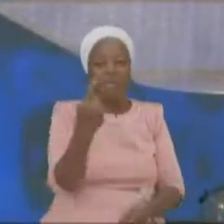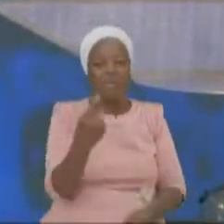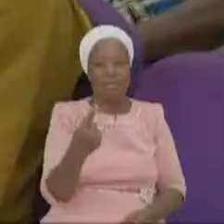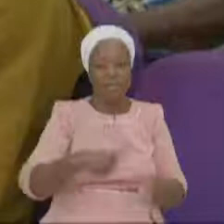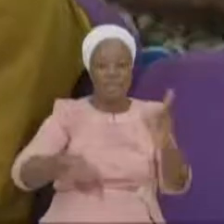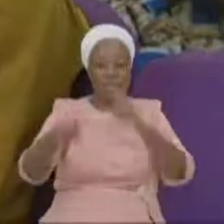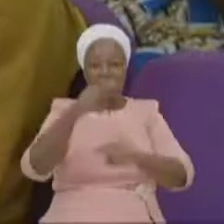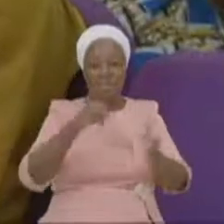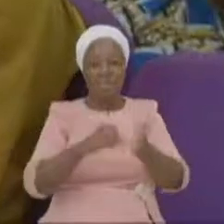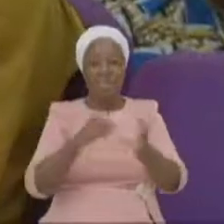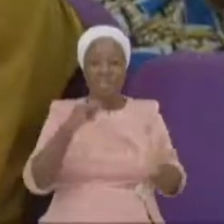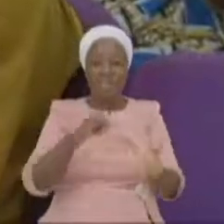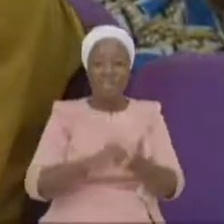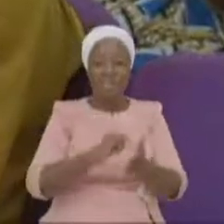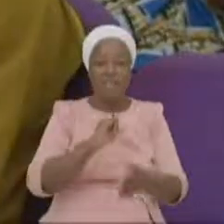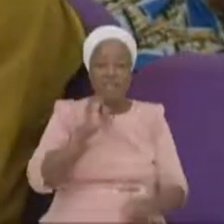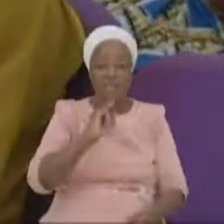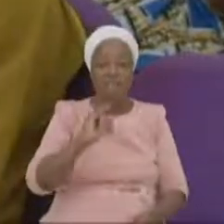my turn.